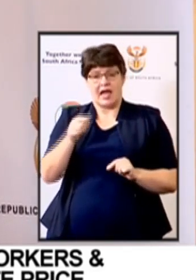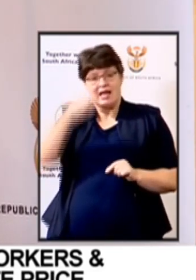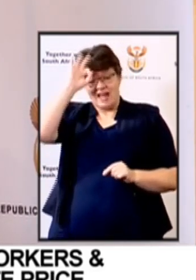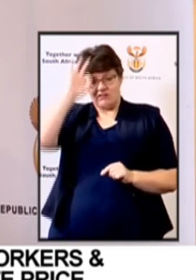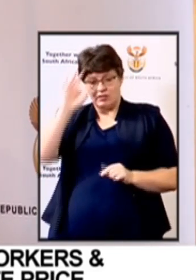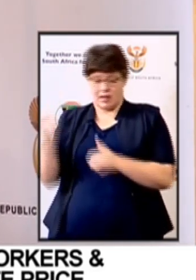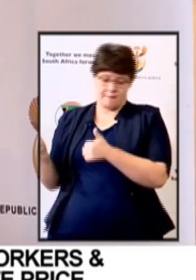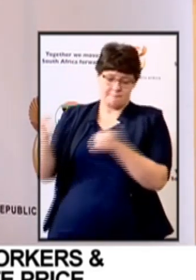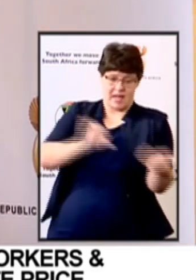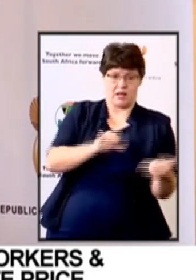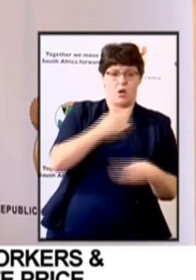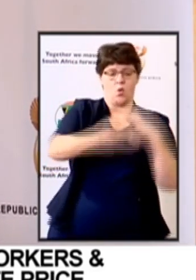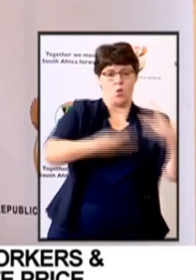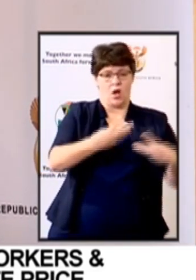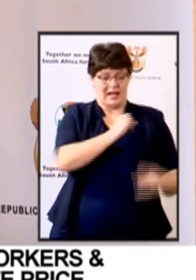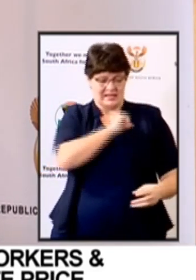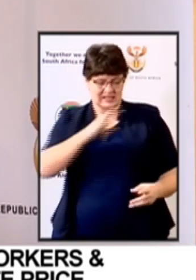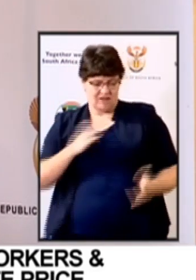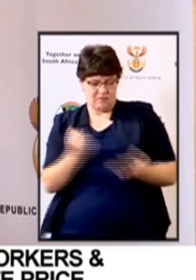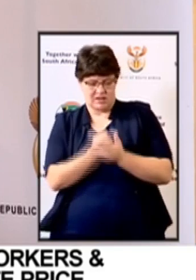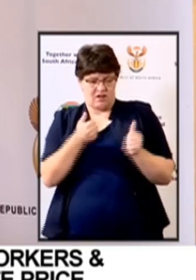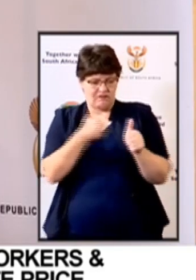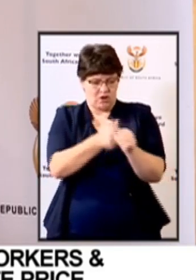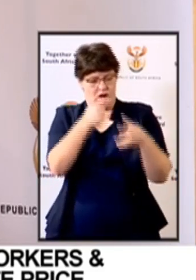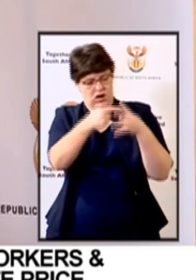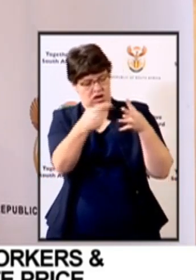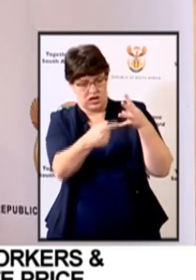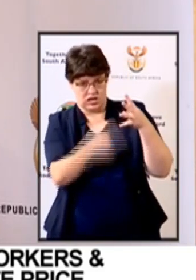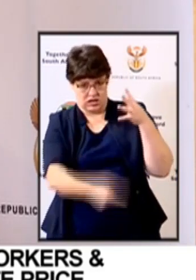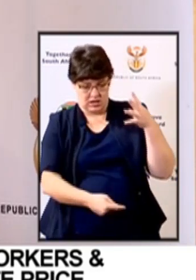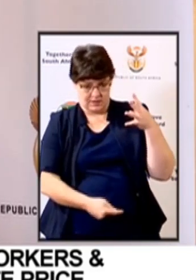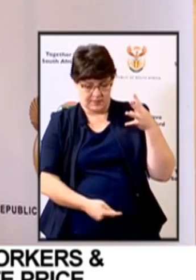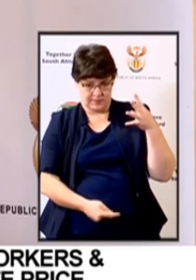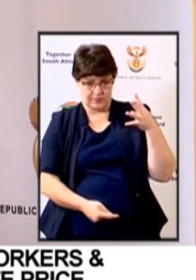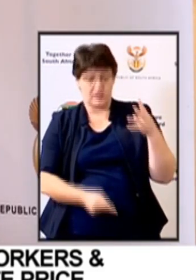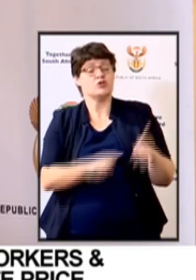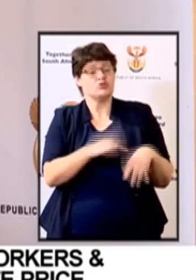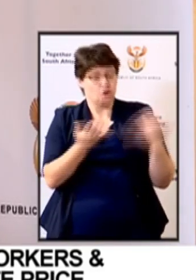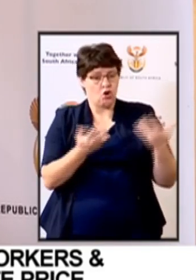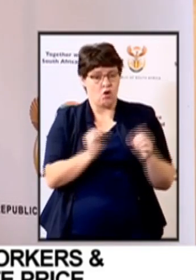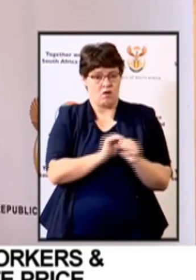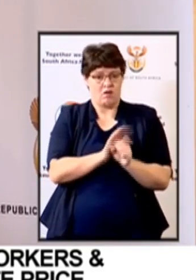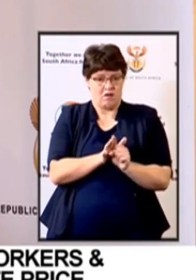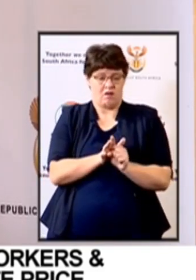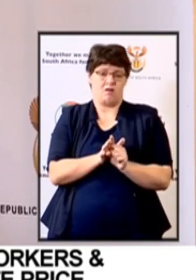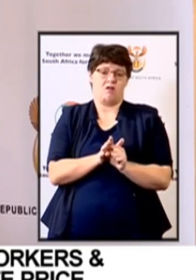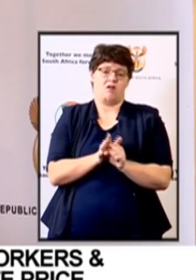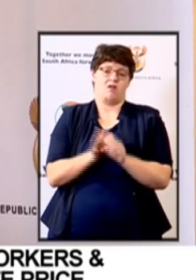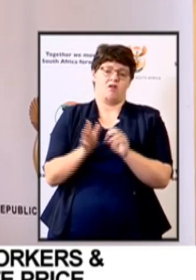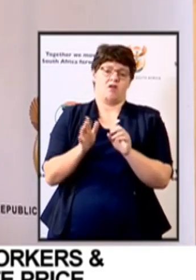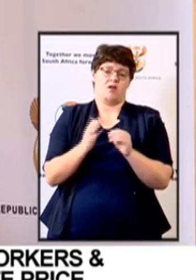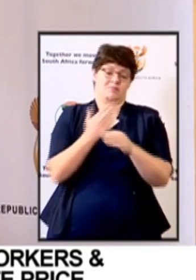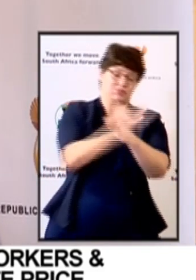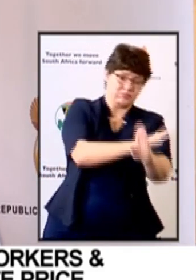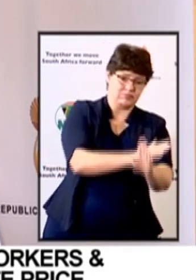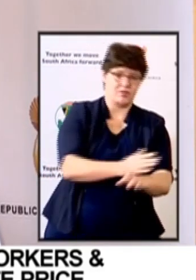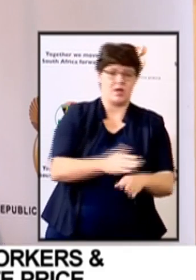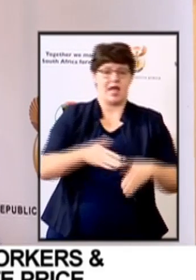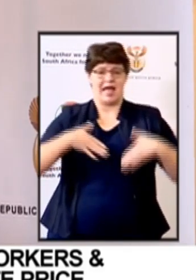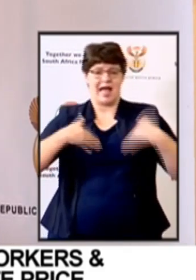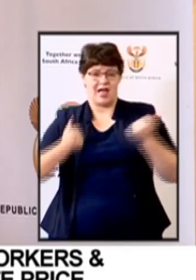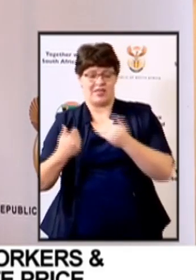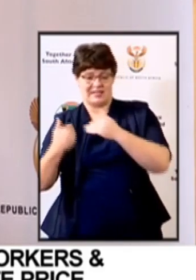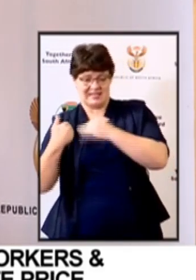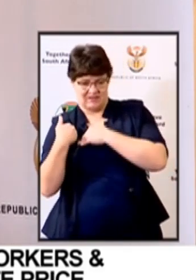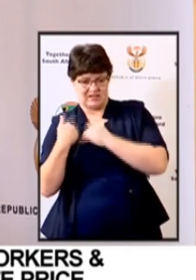normality, while ensuring necessary precautionary health and safety measures. As a directive,